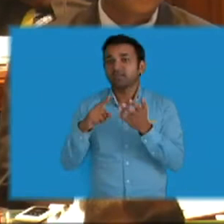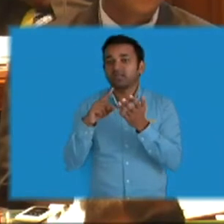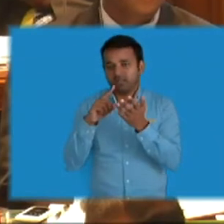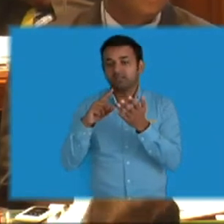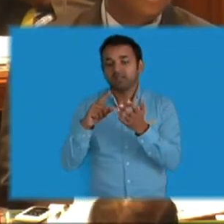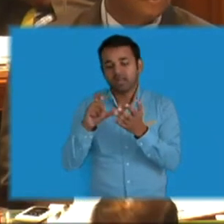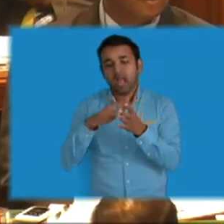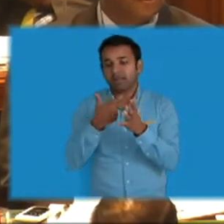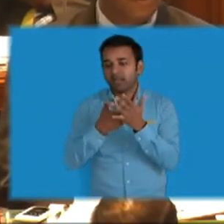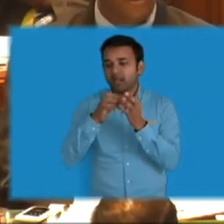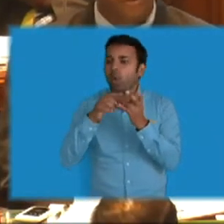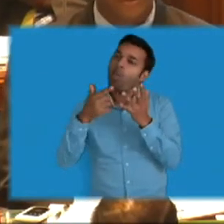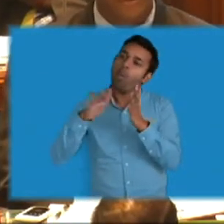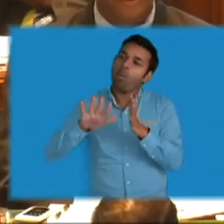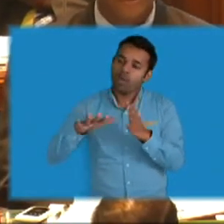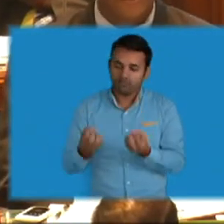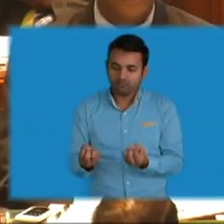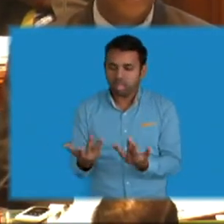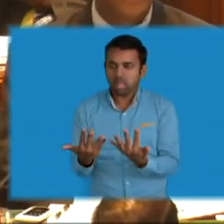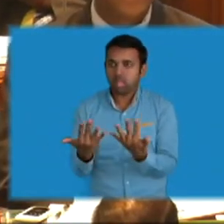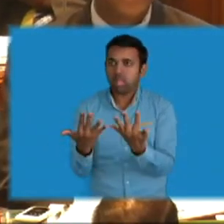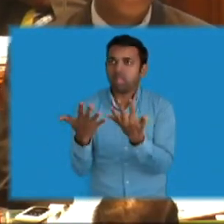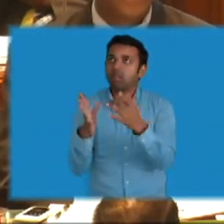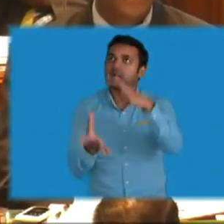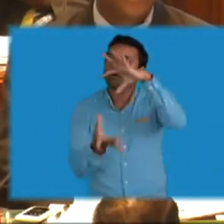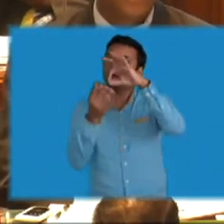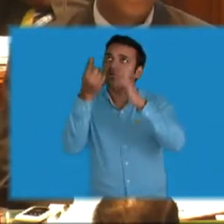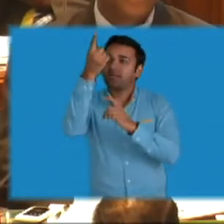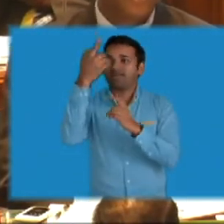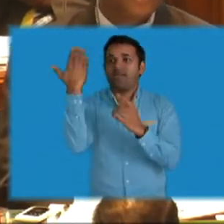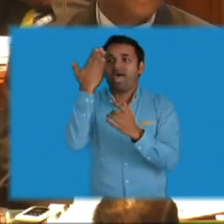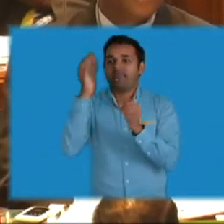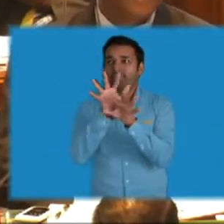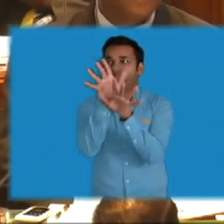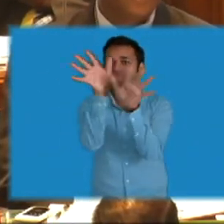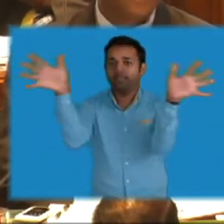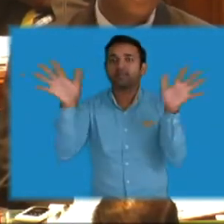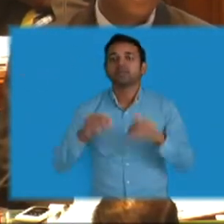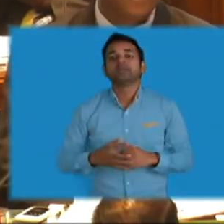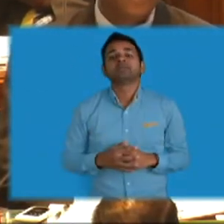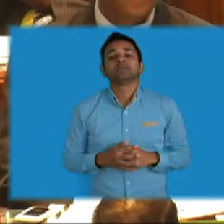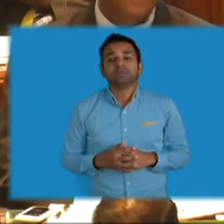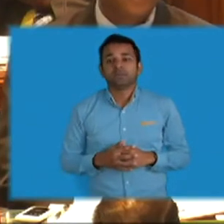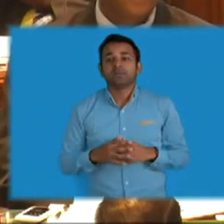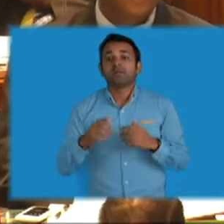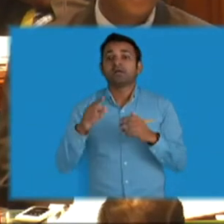into the. So the as for road FRA, the number of